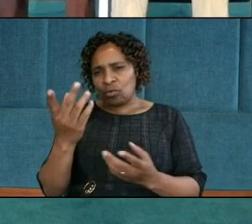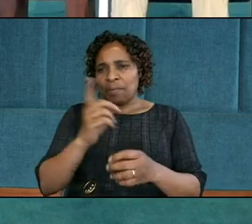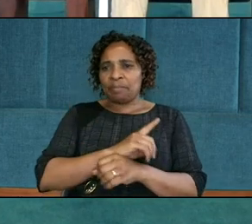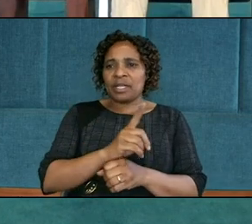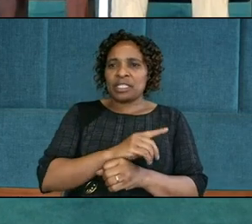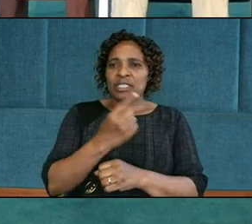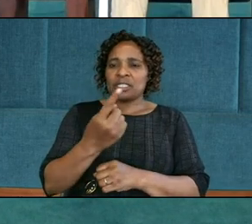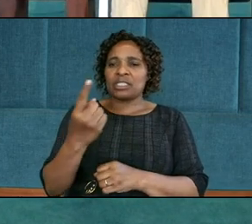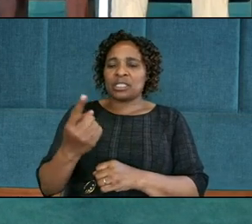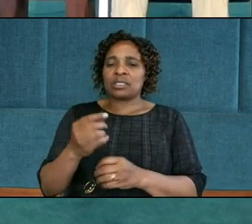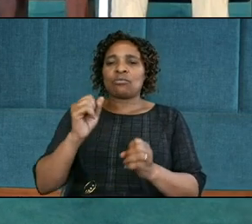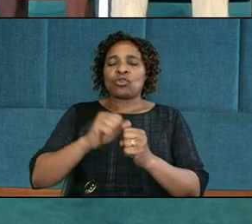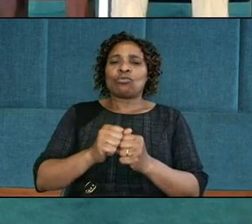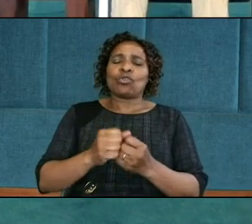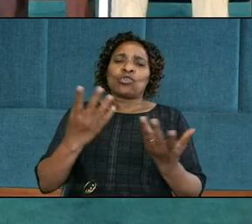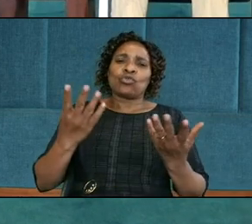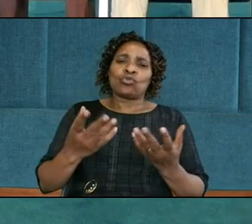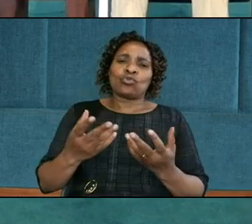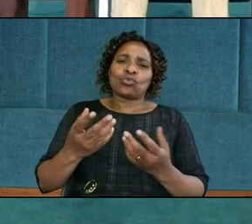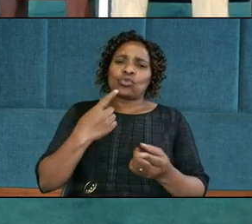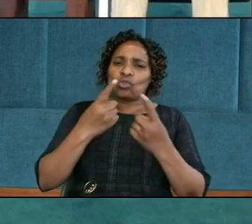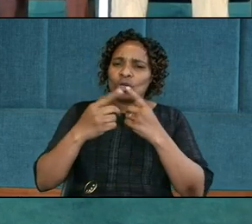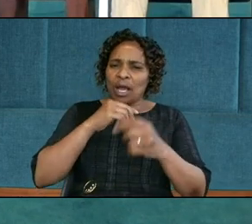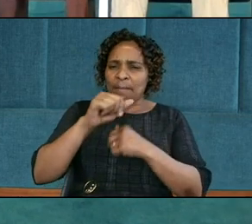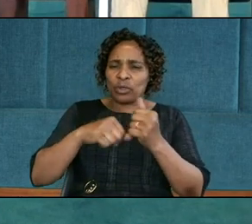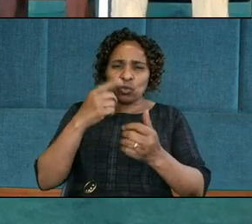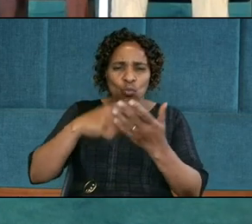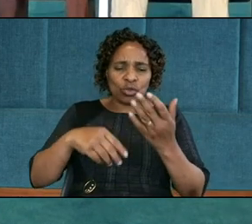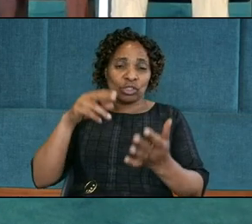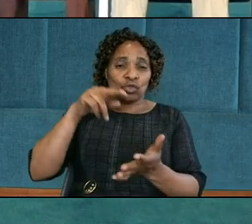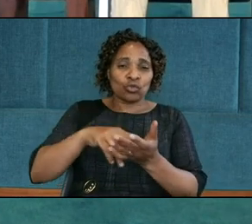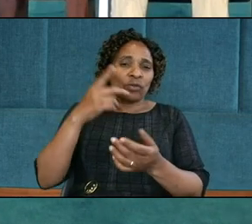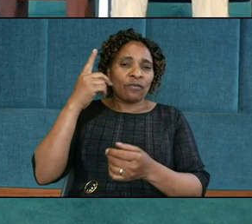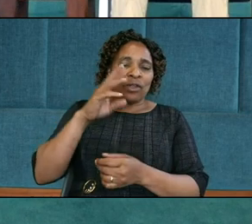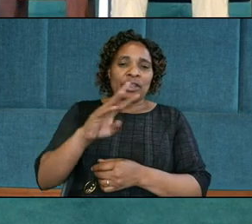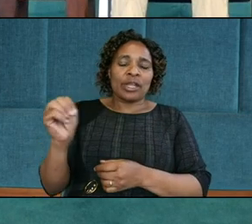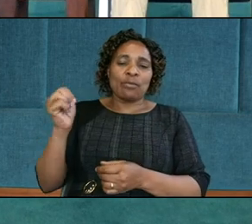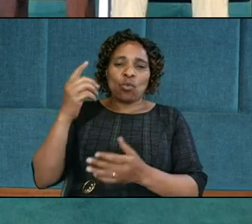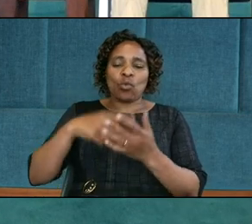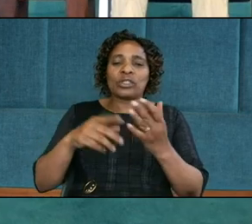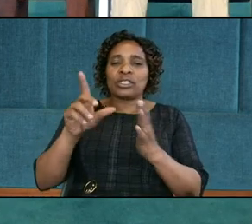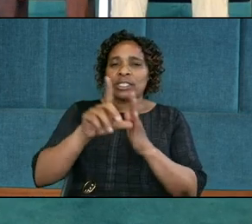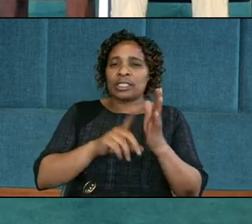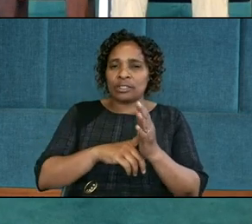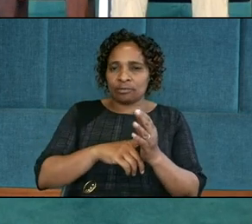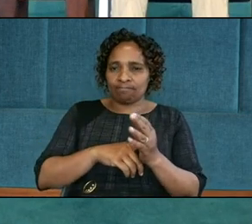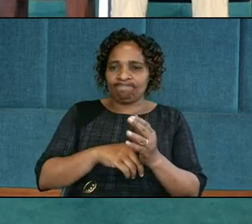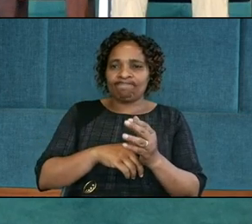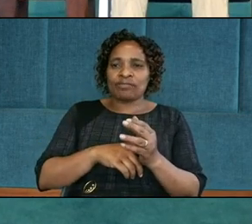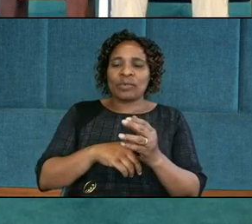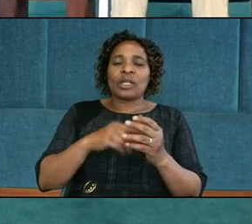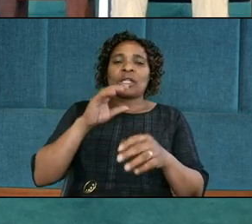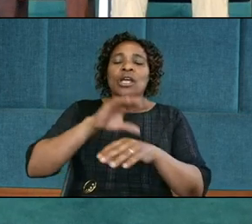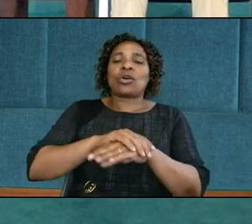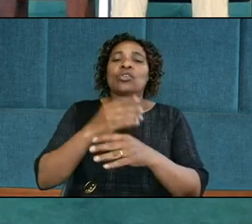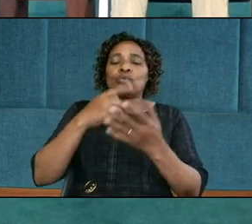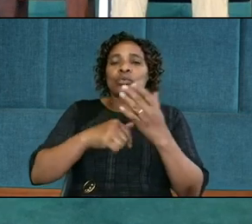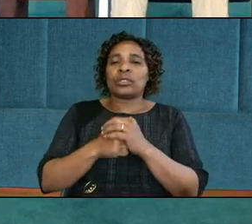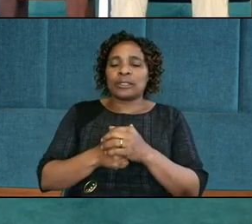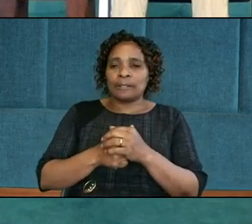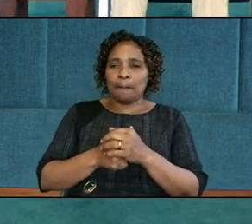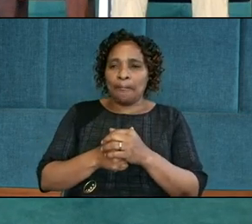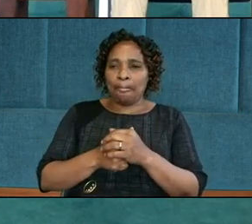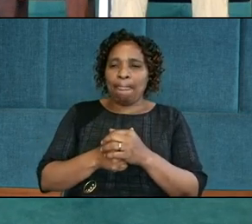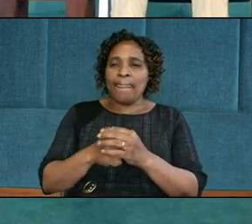each just to say what really stood out for them in this lesson and what they got. Yeah, we'll just